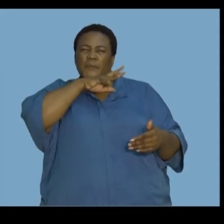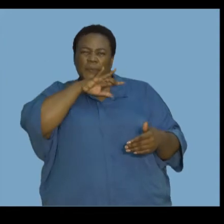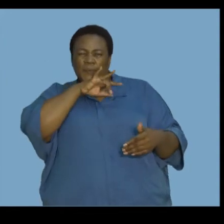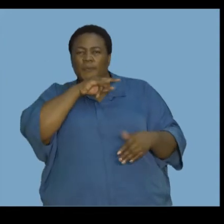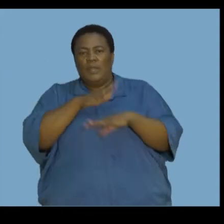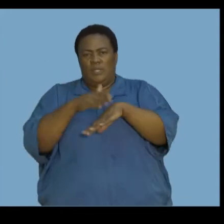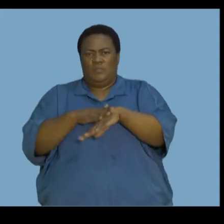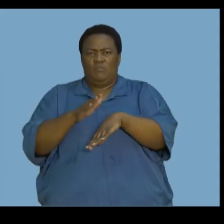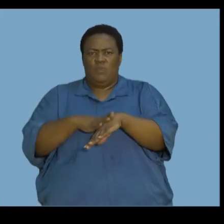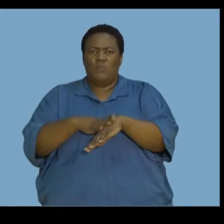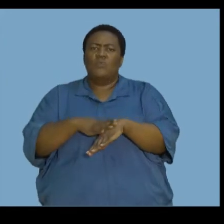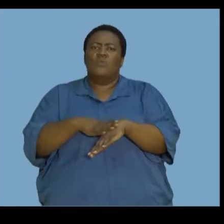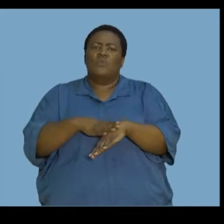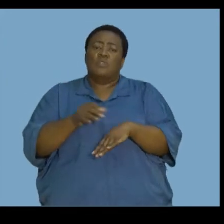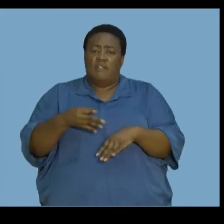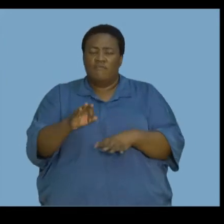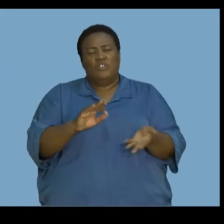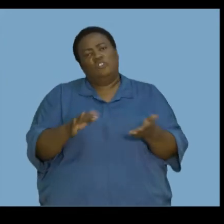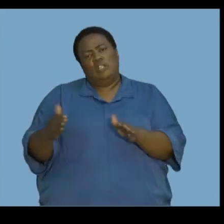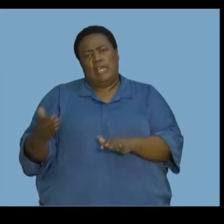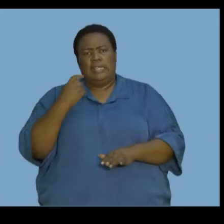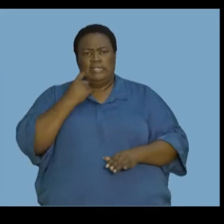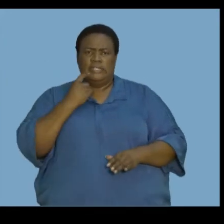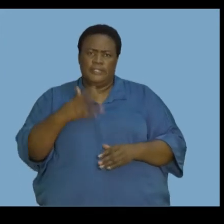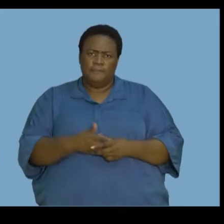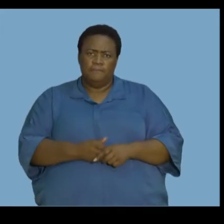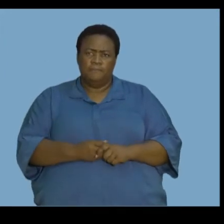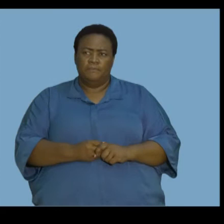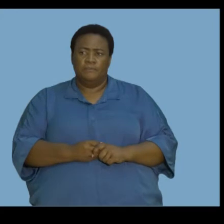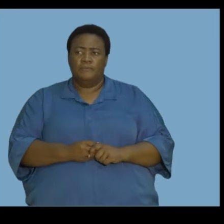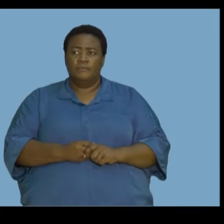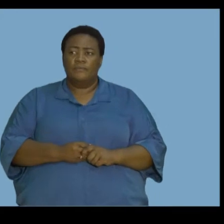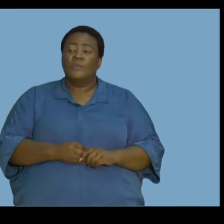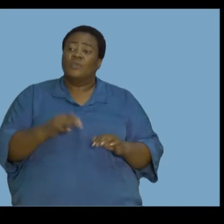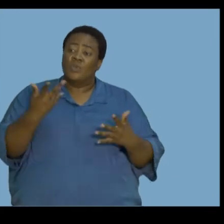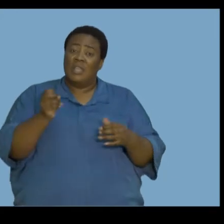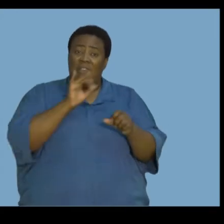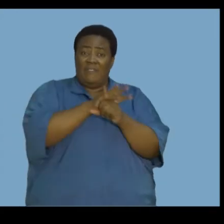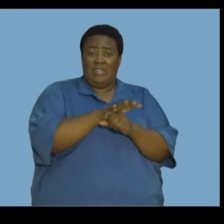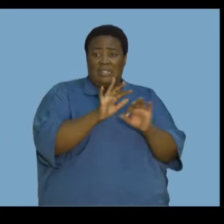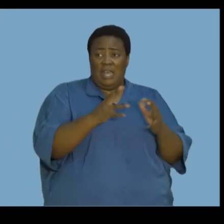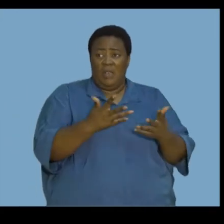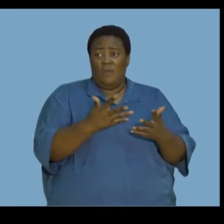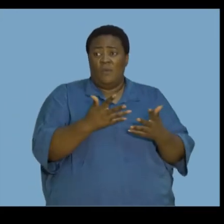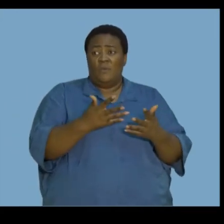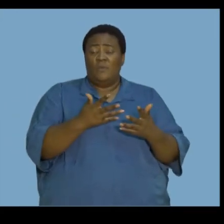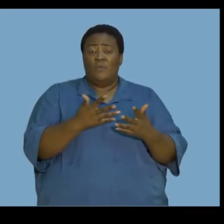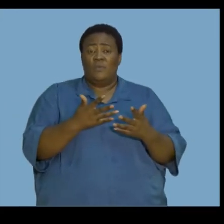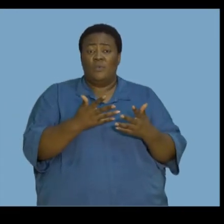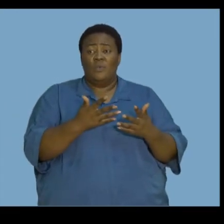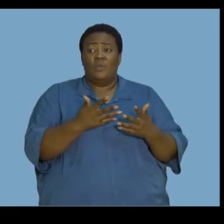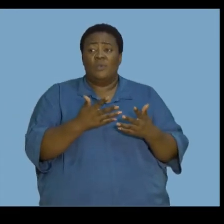see other aquatic organisms being affected. Right, so what are the effects? Primarily, the adverse effects